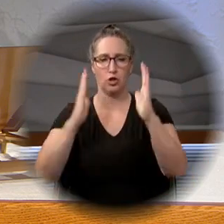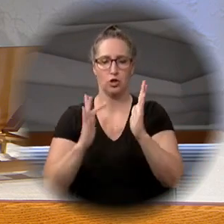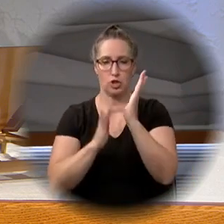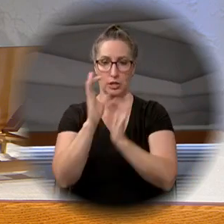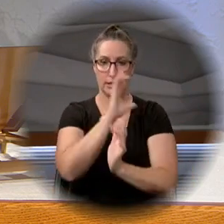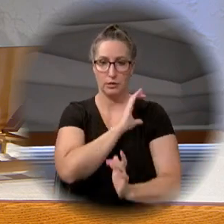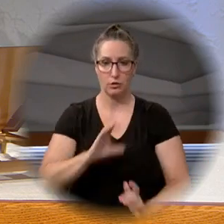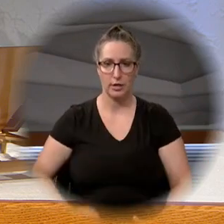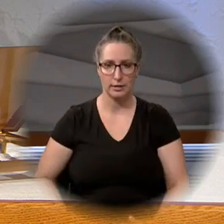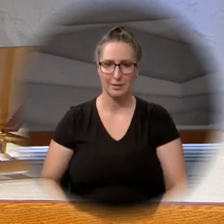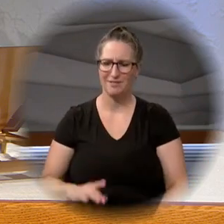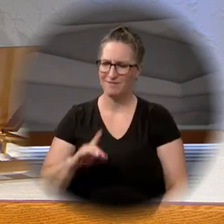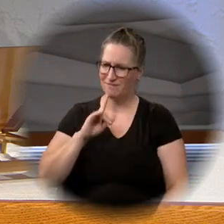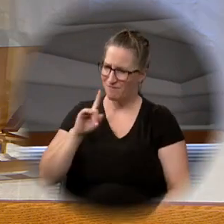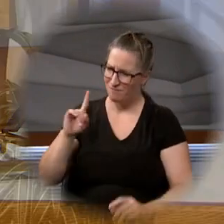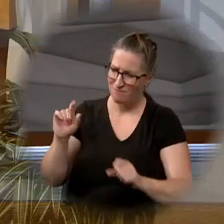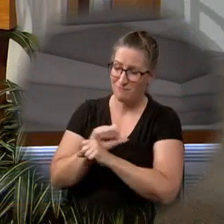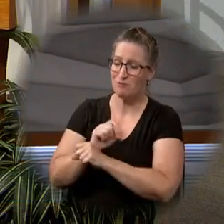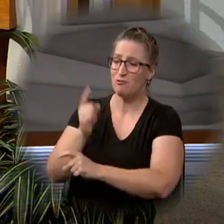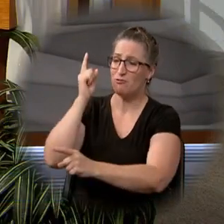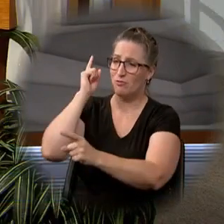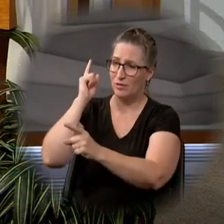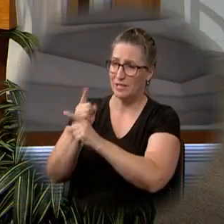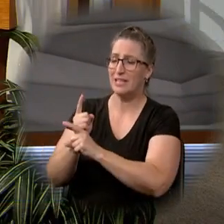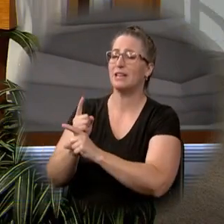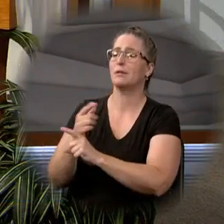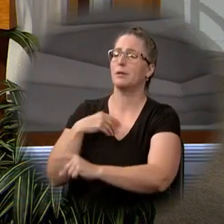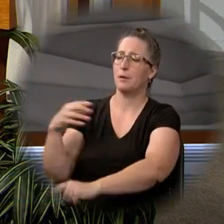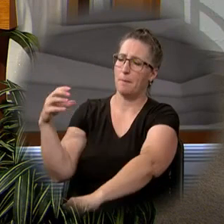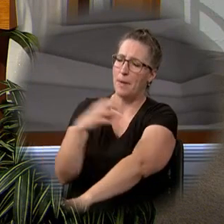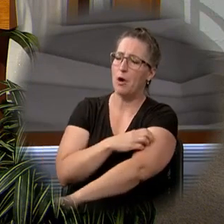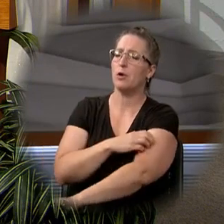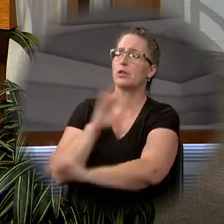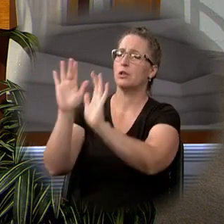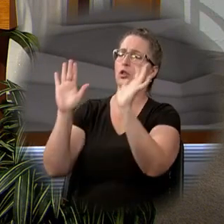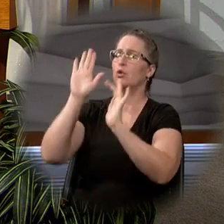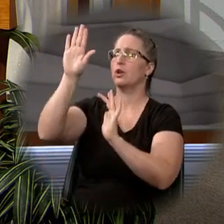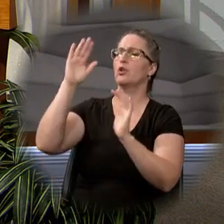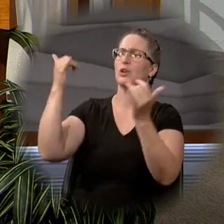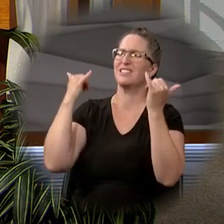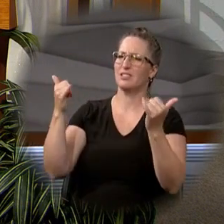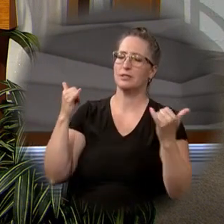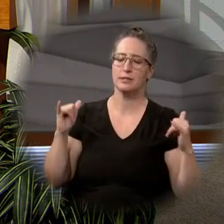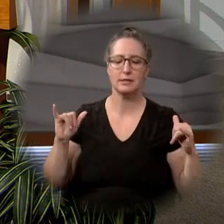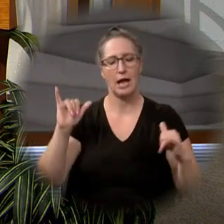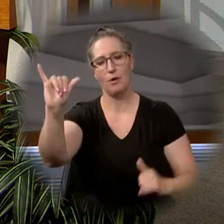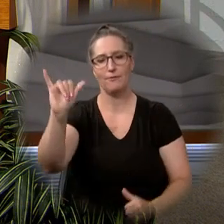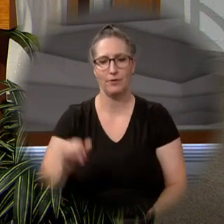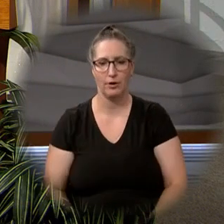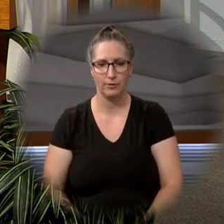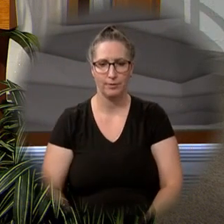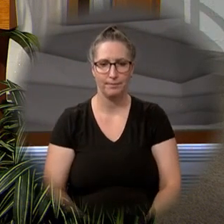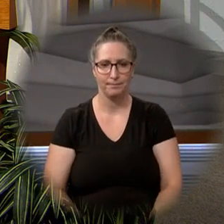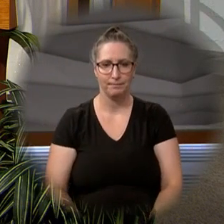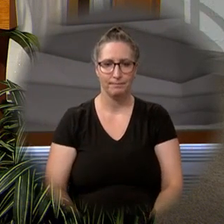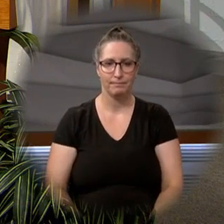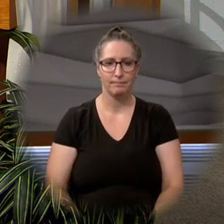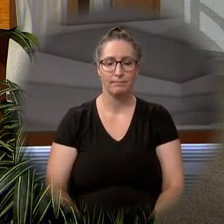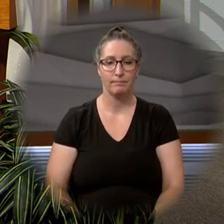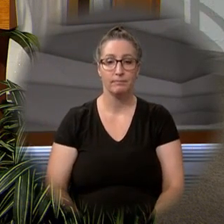our Savior, Jesus Christ. For the kingdom, the power, and the glory are yours, now and